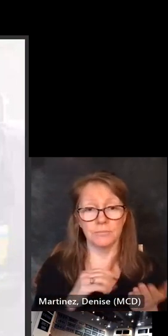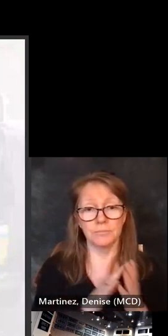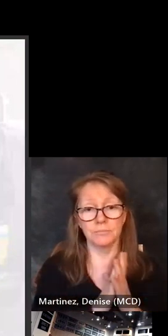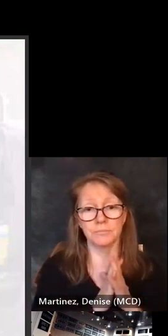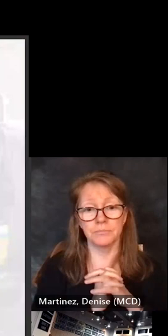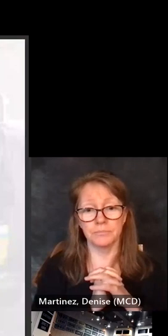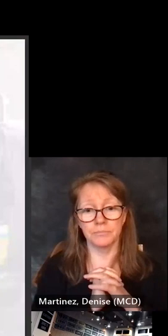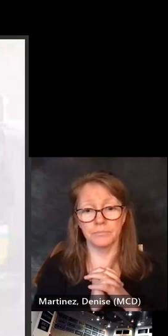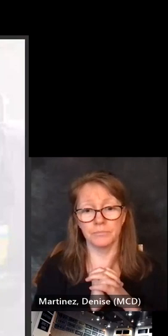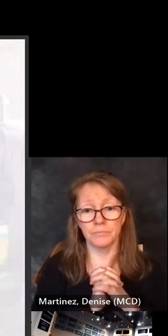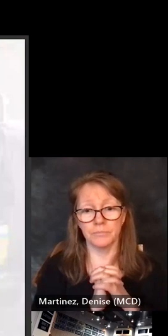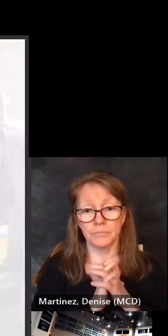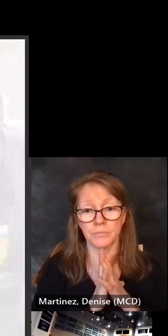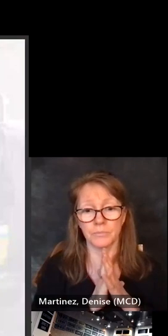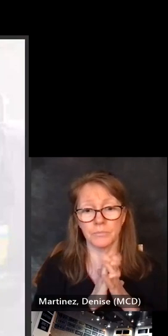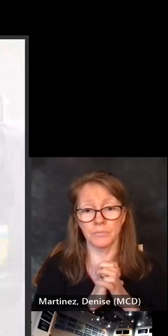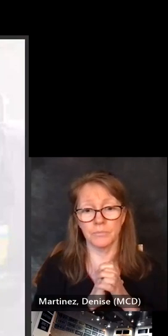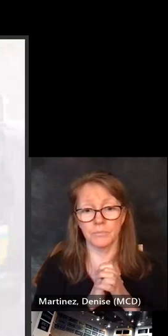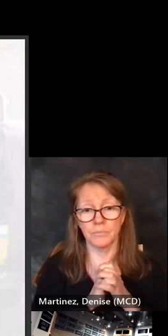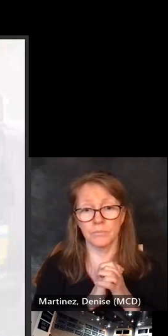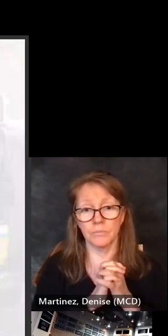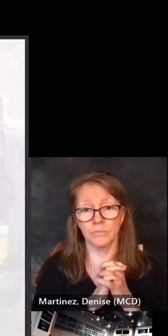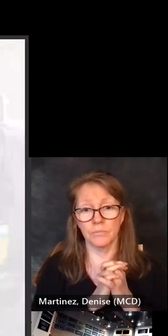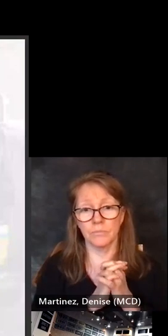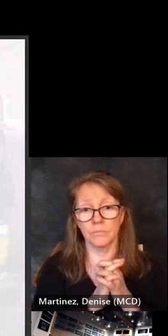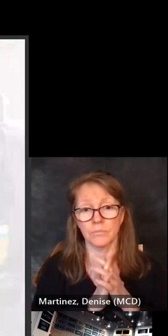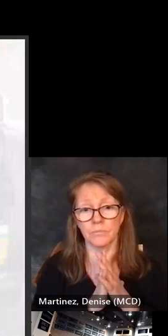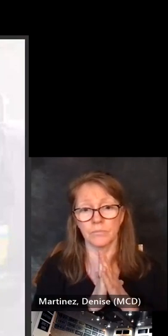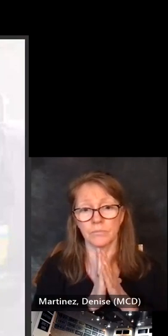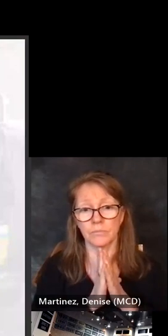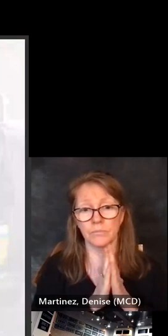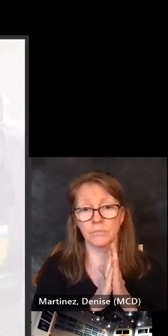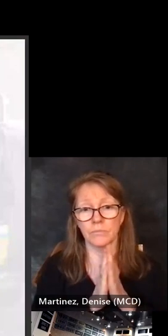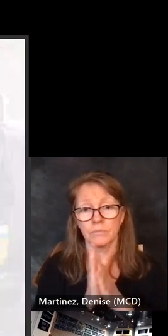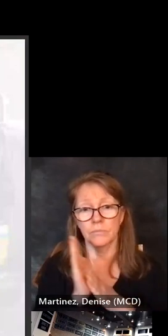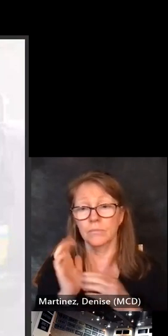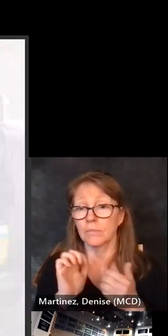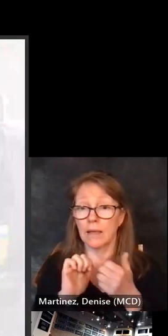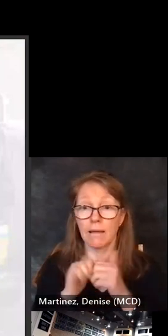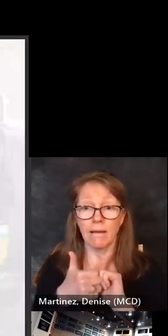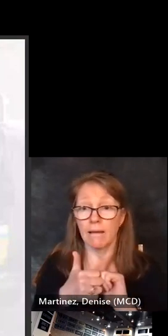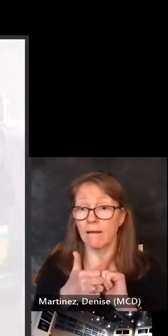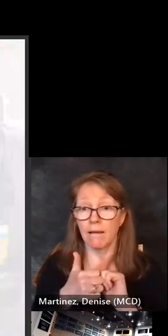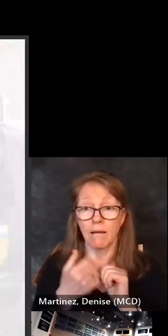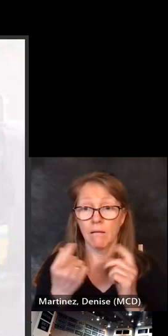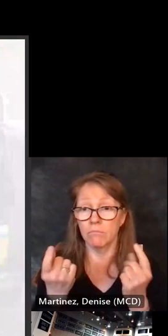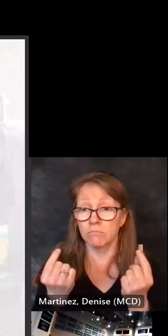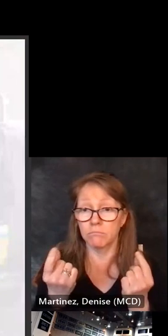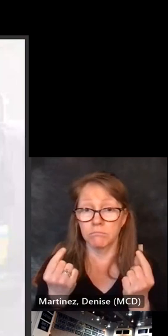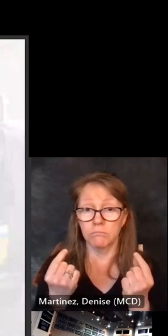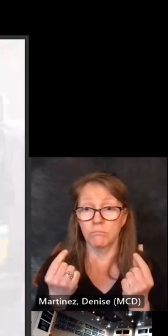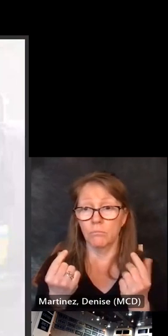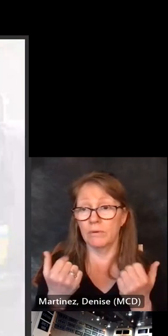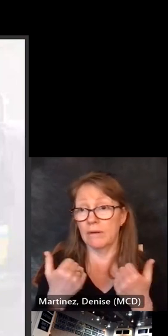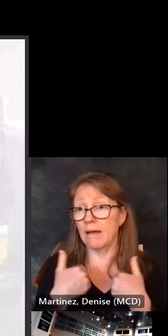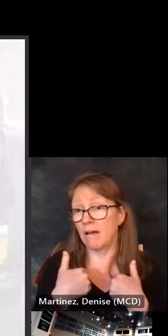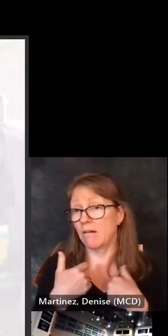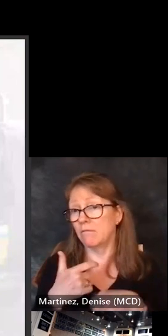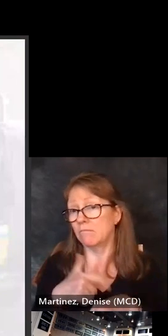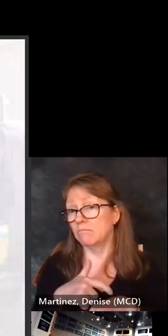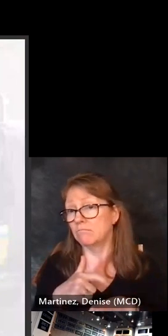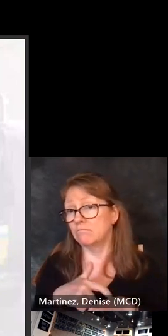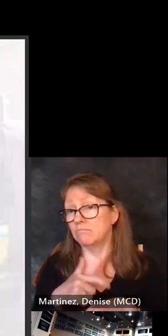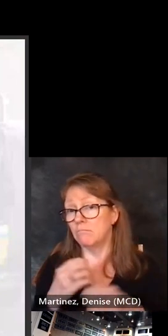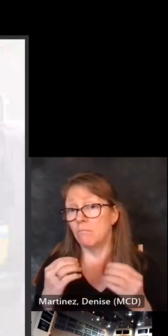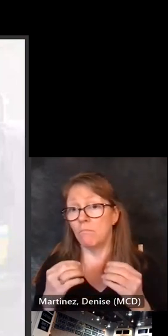Okay. So I think how we're going to do this is we've got, more than an hour. And, we'd